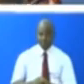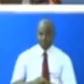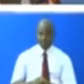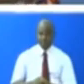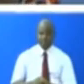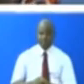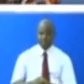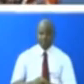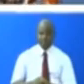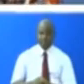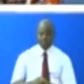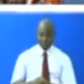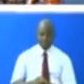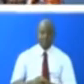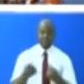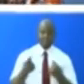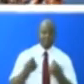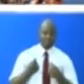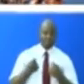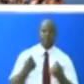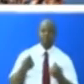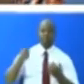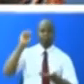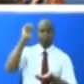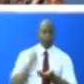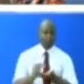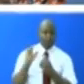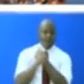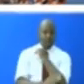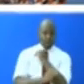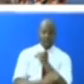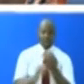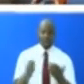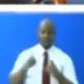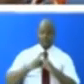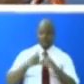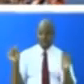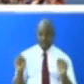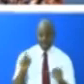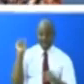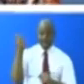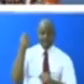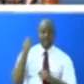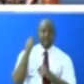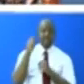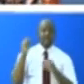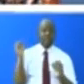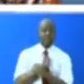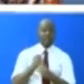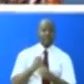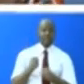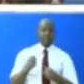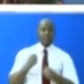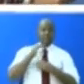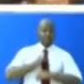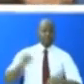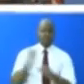have strangled the country. I opened by saying Kenya can't breathe.